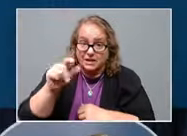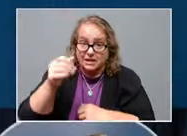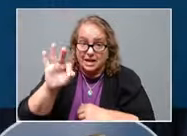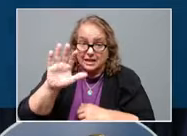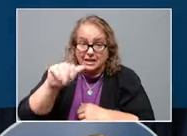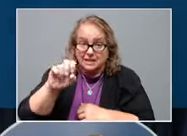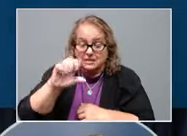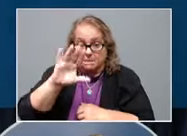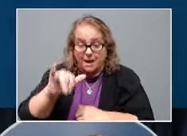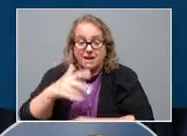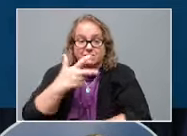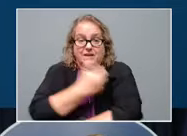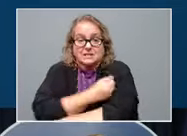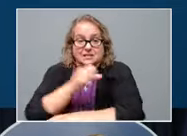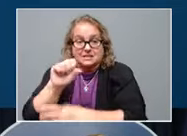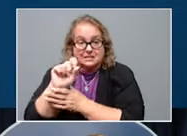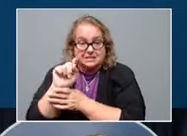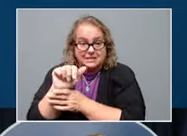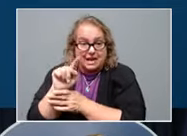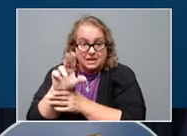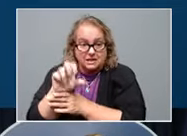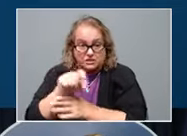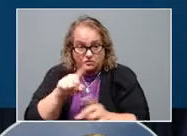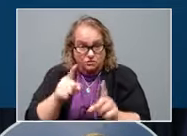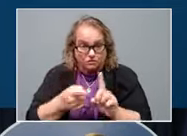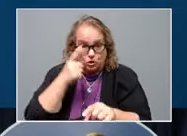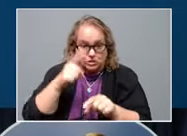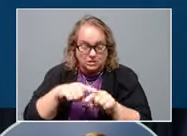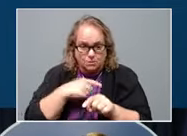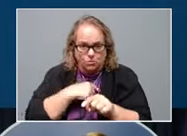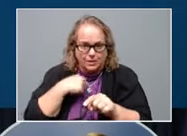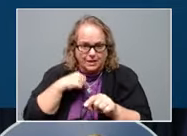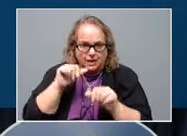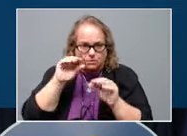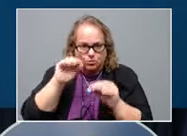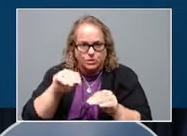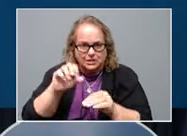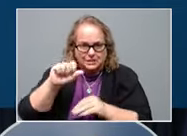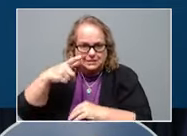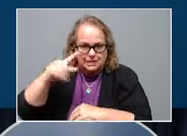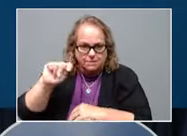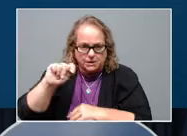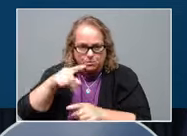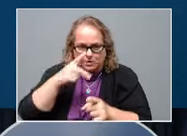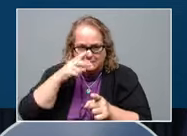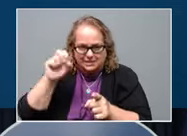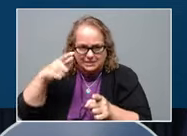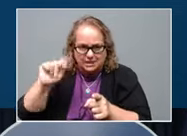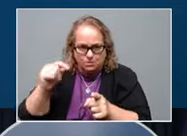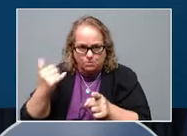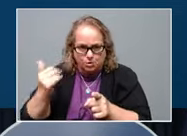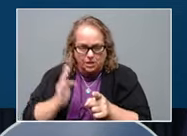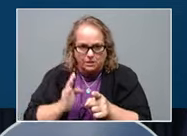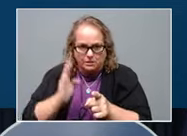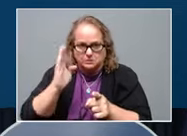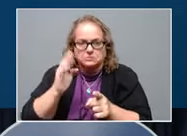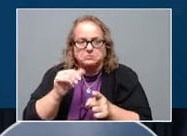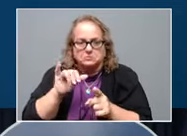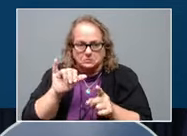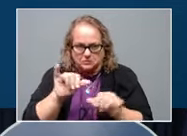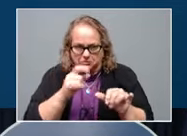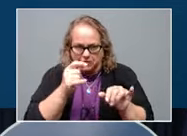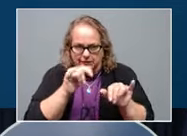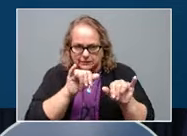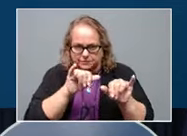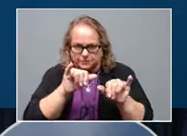think this is the first time we've been able to put up September in any detail. It is holding, if